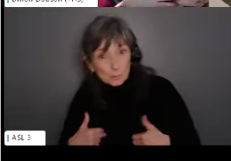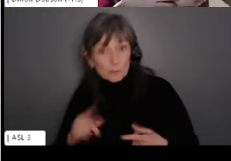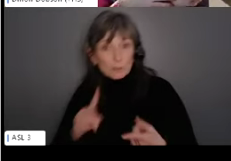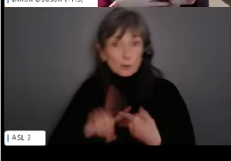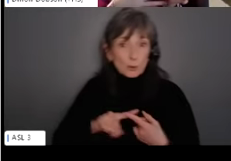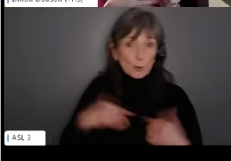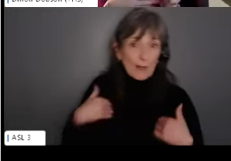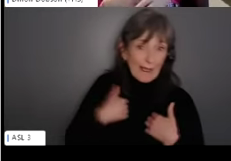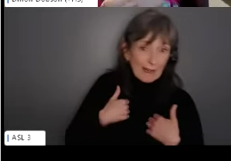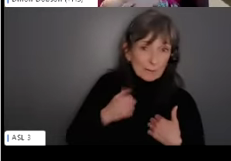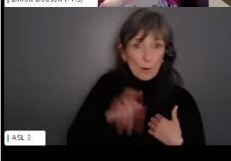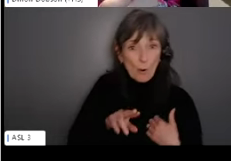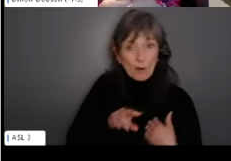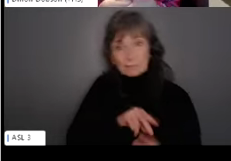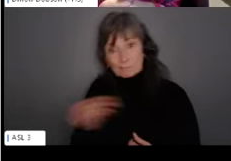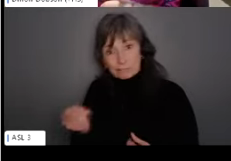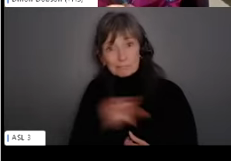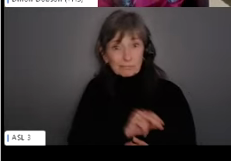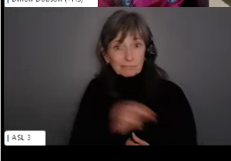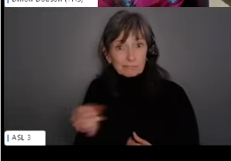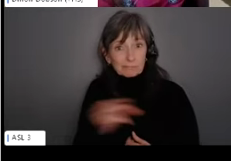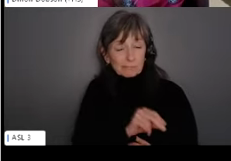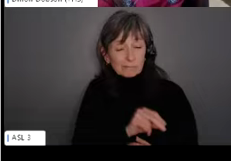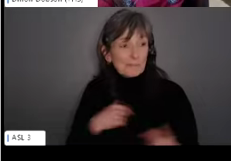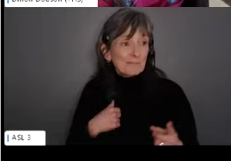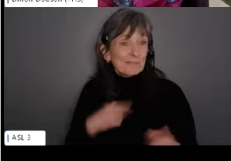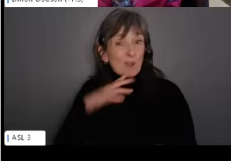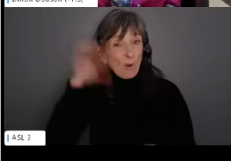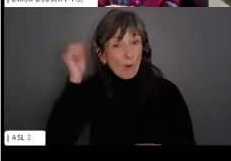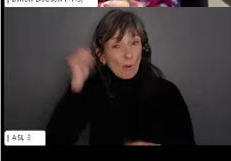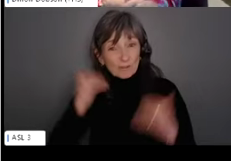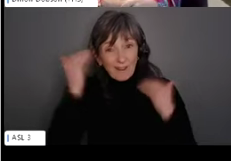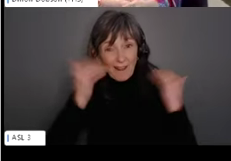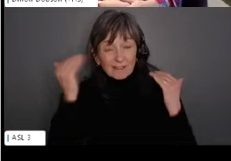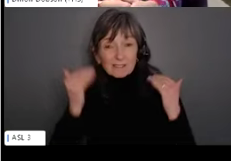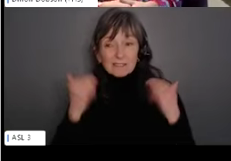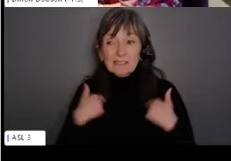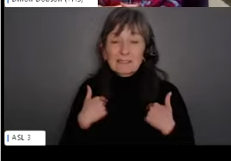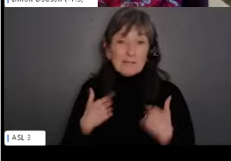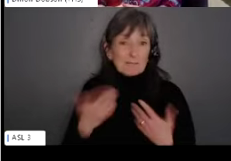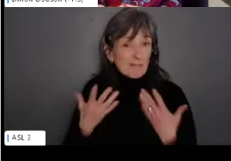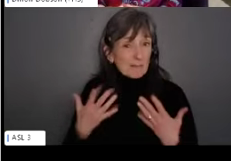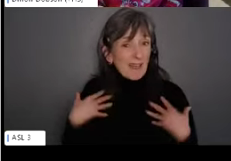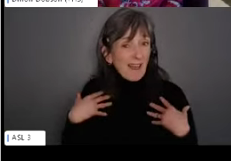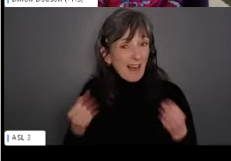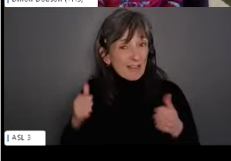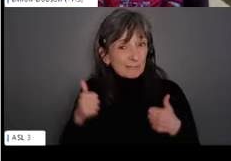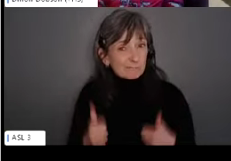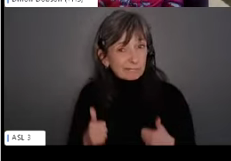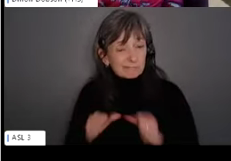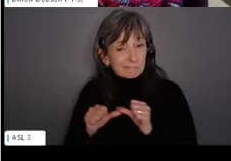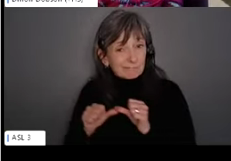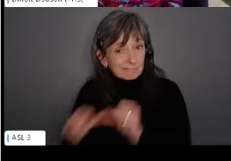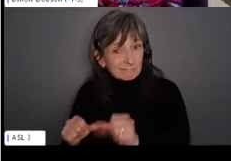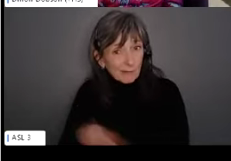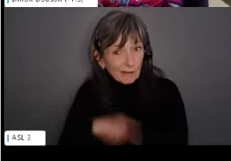animal. And so particularly for our older adults that might be vulnerable to chronic health conditions, or they might have weakened